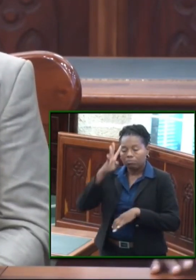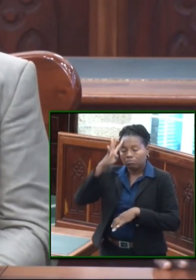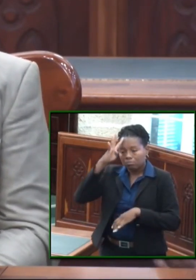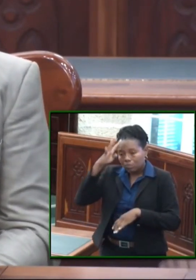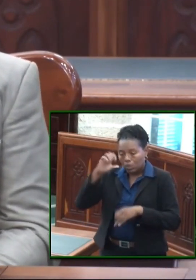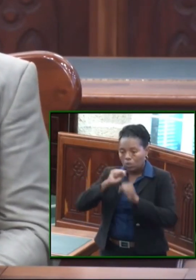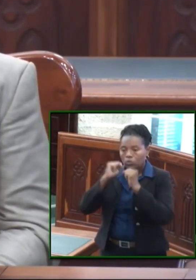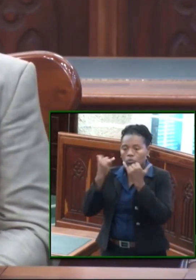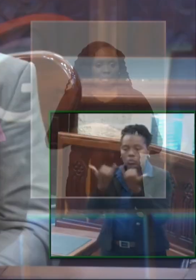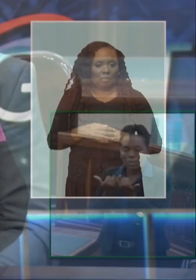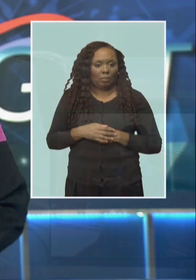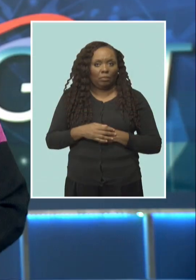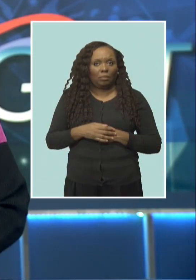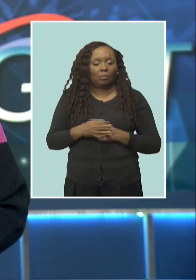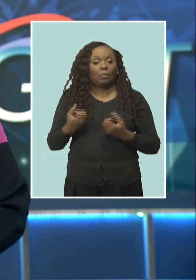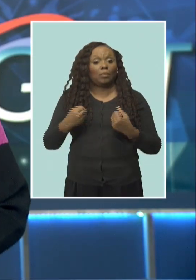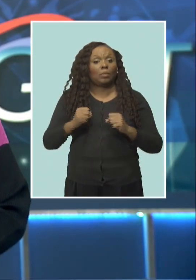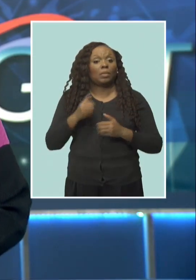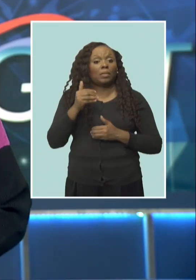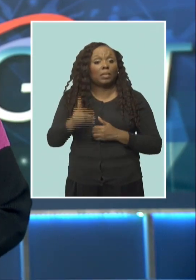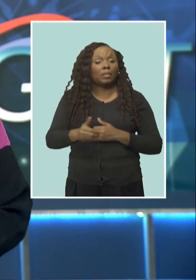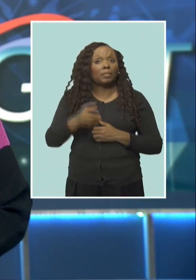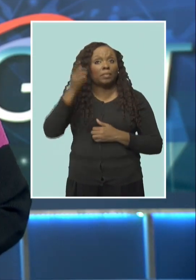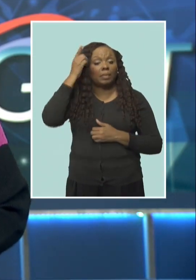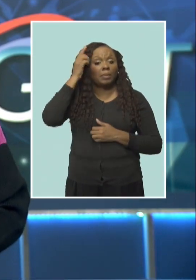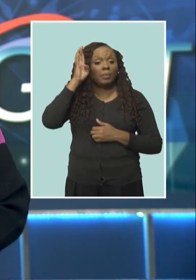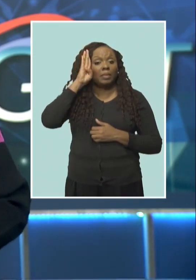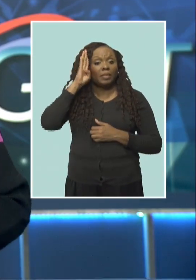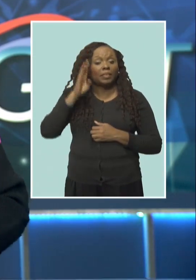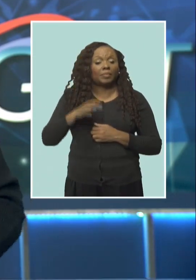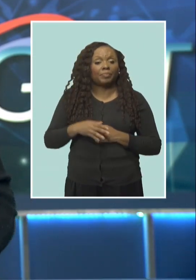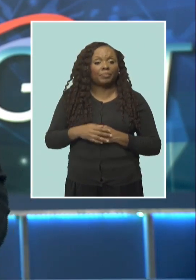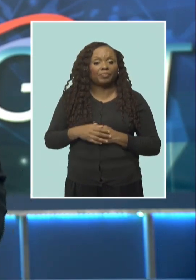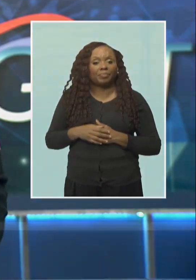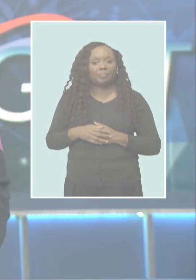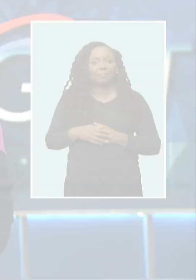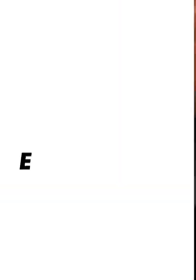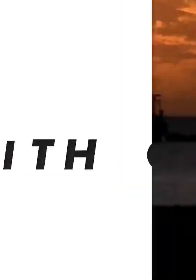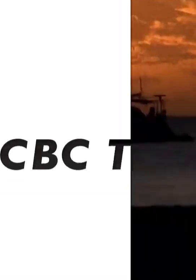very inclusive. Sports is just ahead with Damien Best.